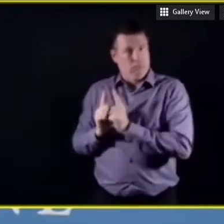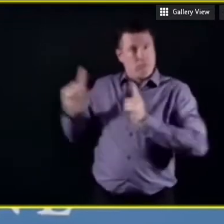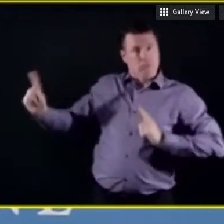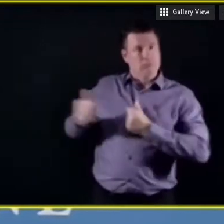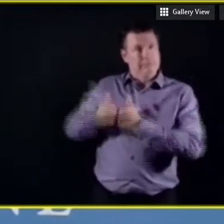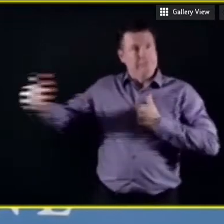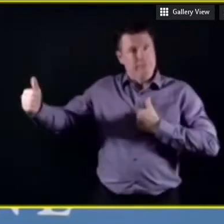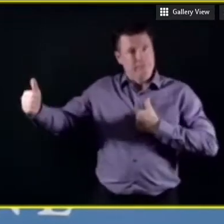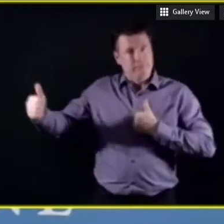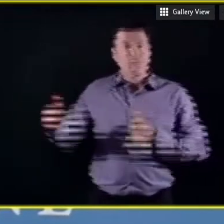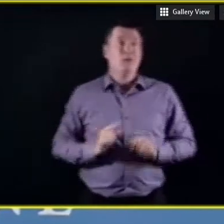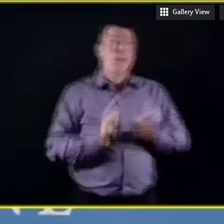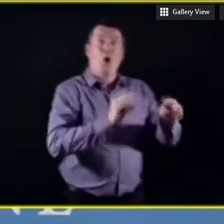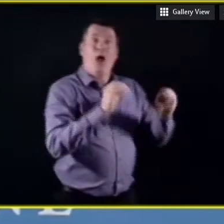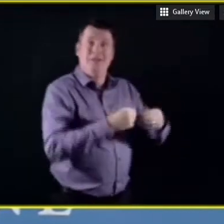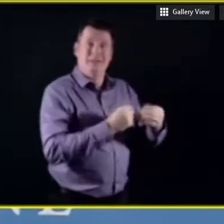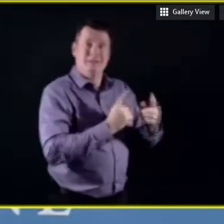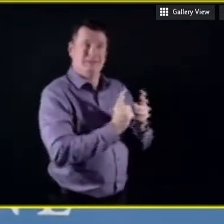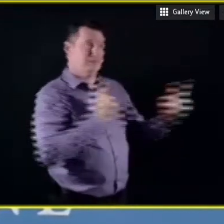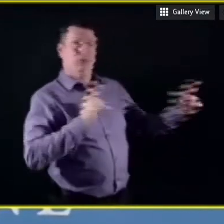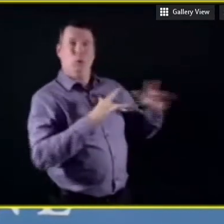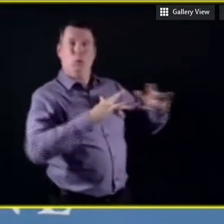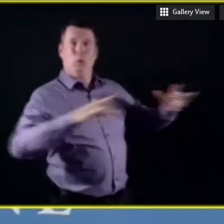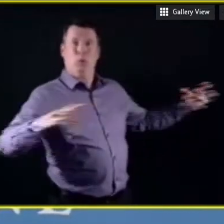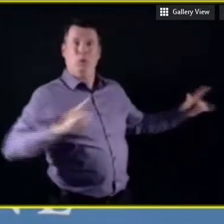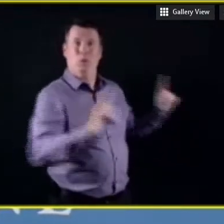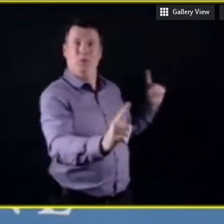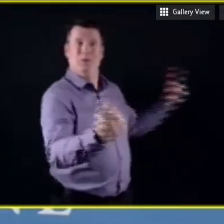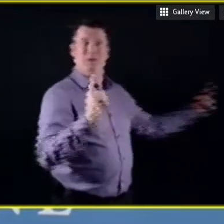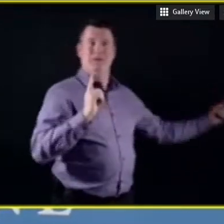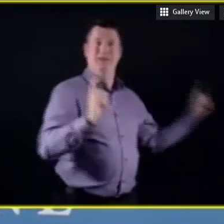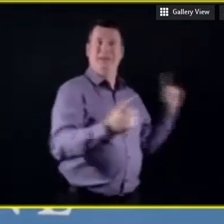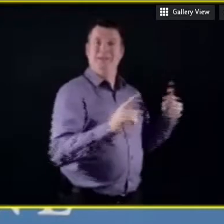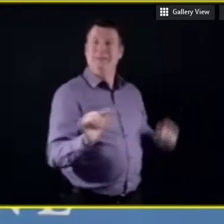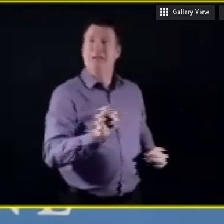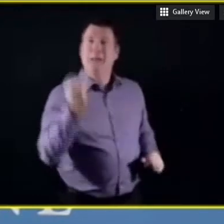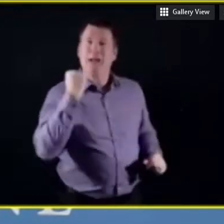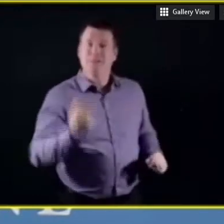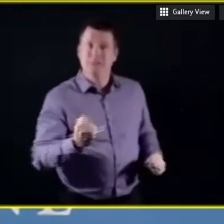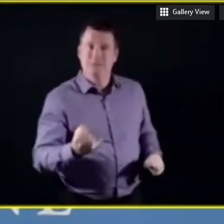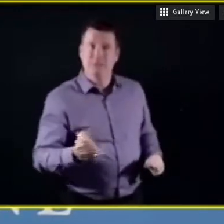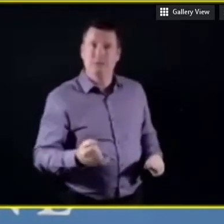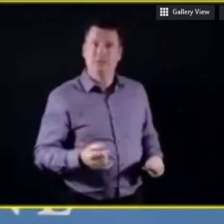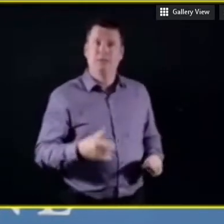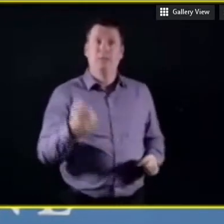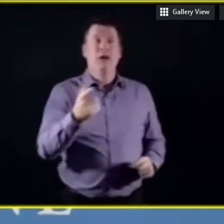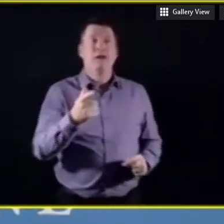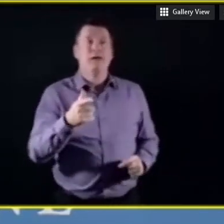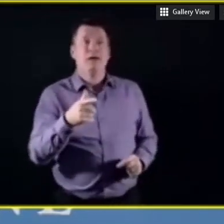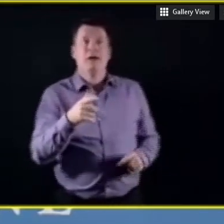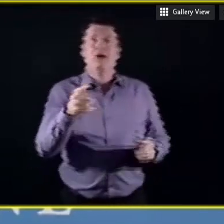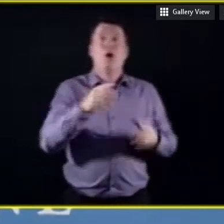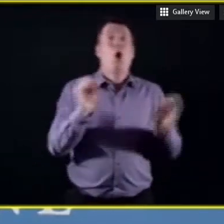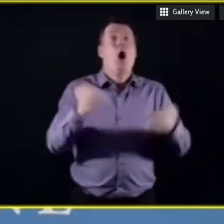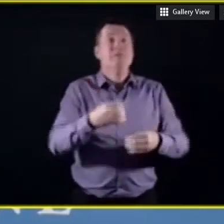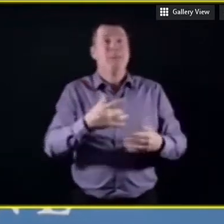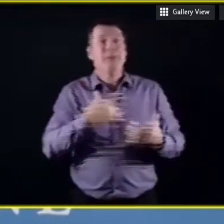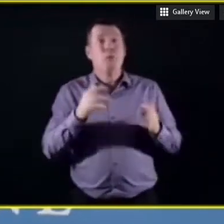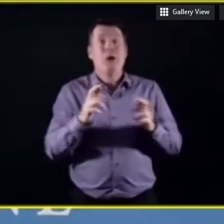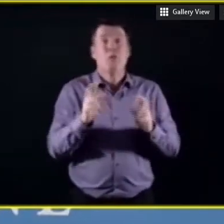redesign of how we run our offices. All of us, Michelle and I, have been doing a lot of video visits